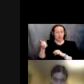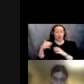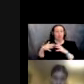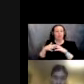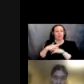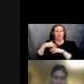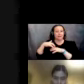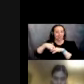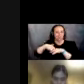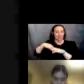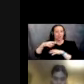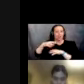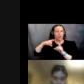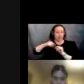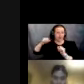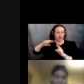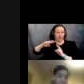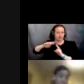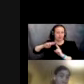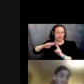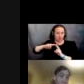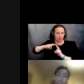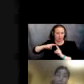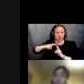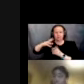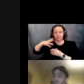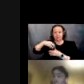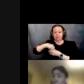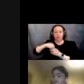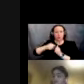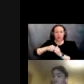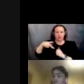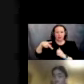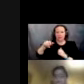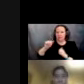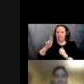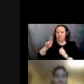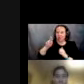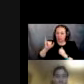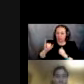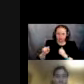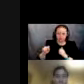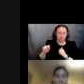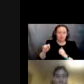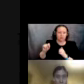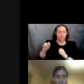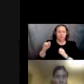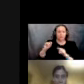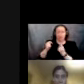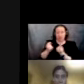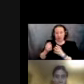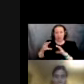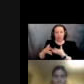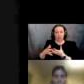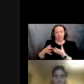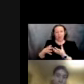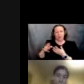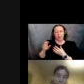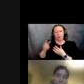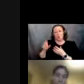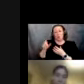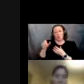and Japanese couples, including with the Paiute tribe and along the West Coast and other